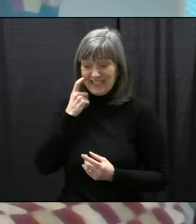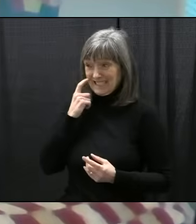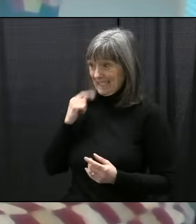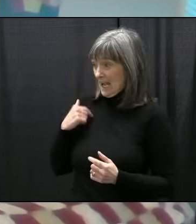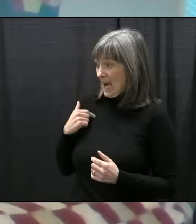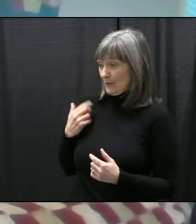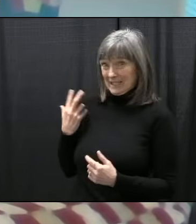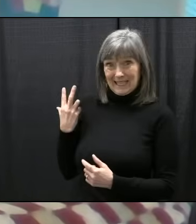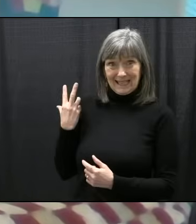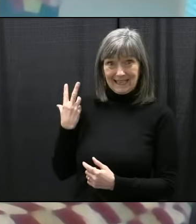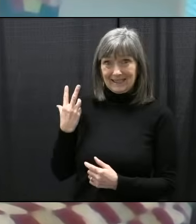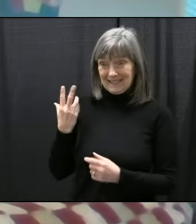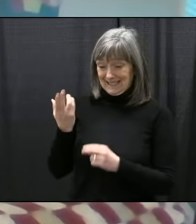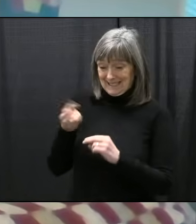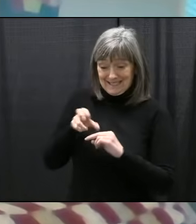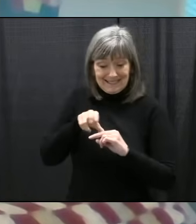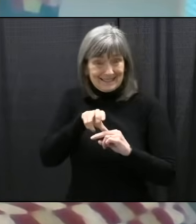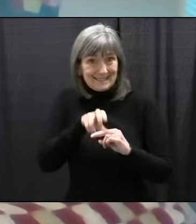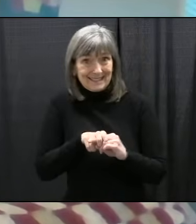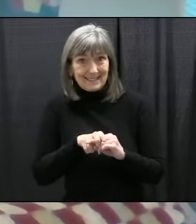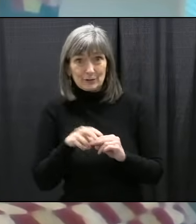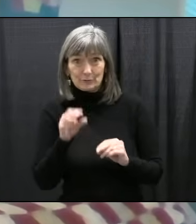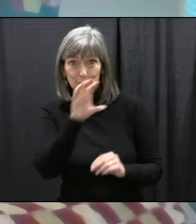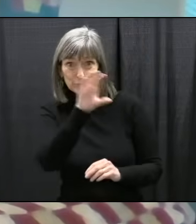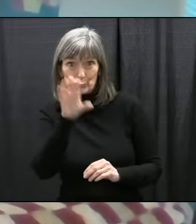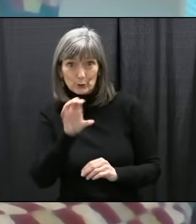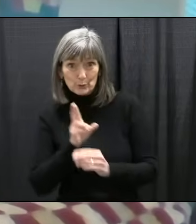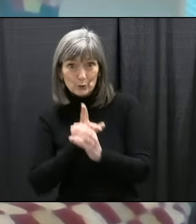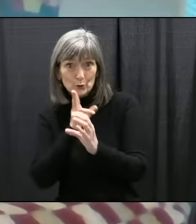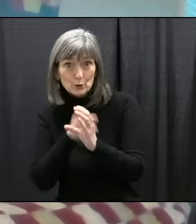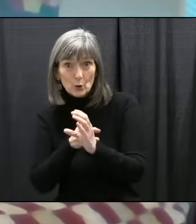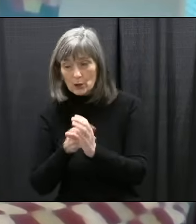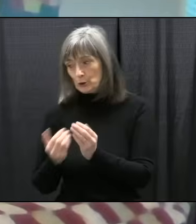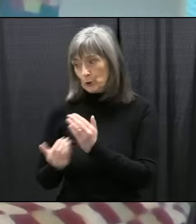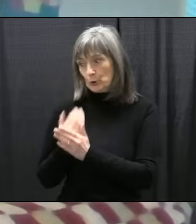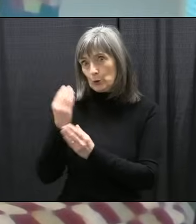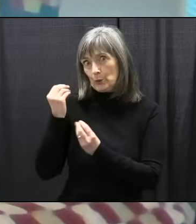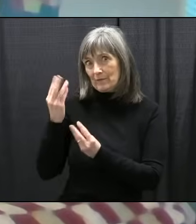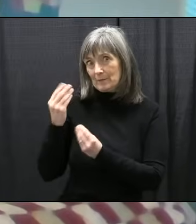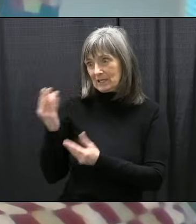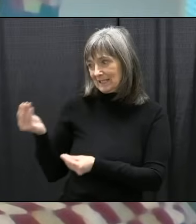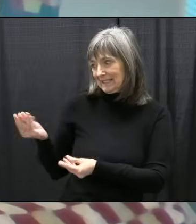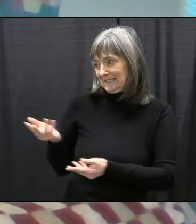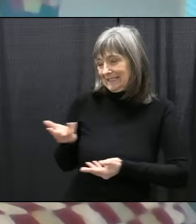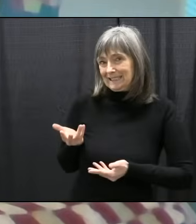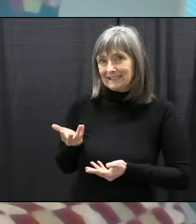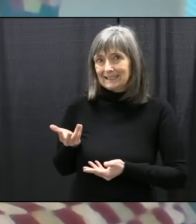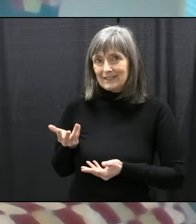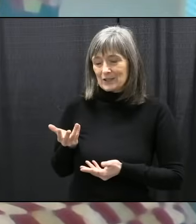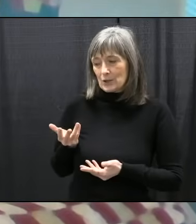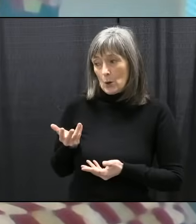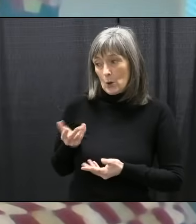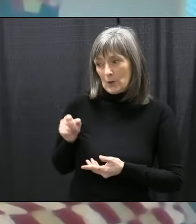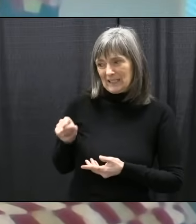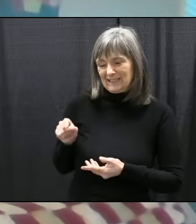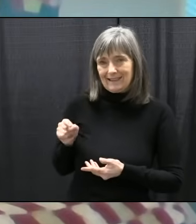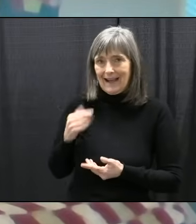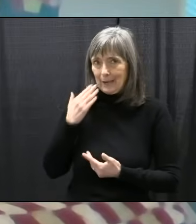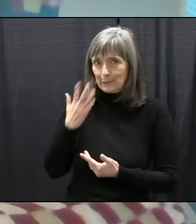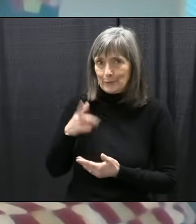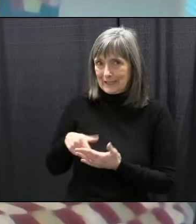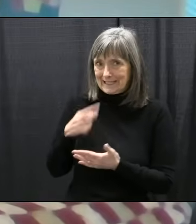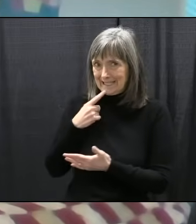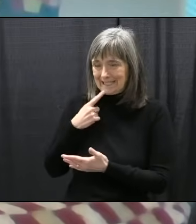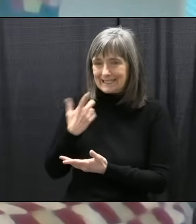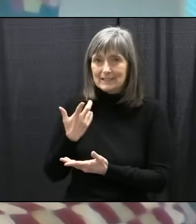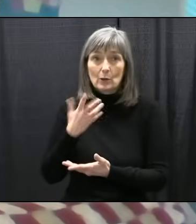was sitting down to join this call. So I don't have the latest information, Noah, but we can certainly get that